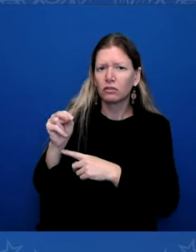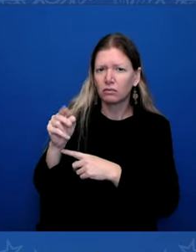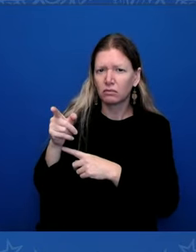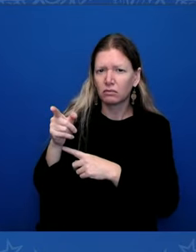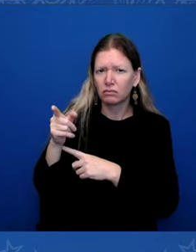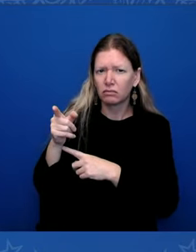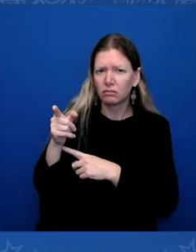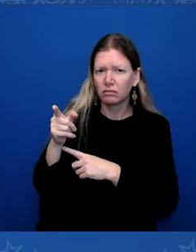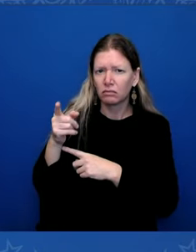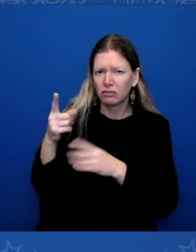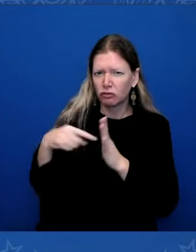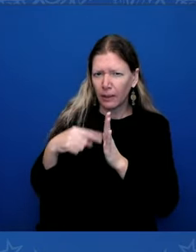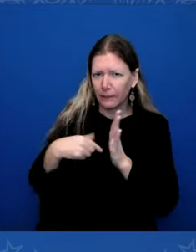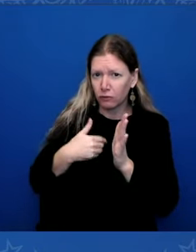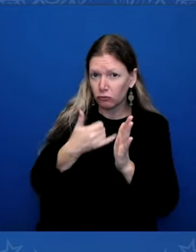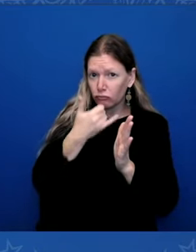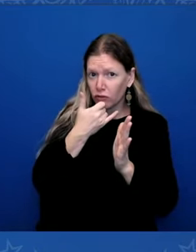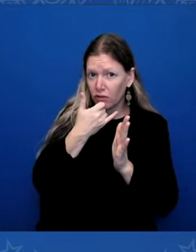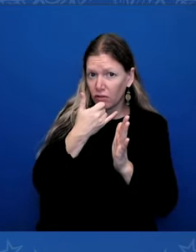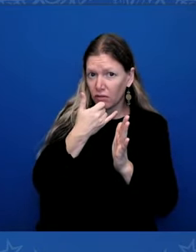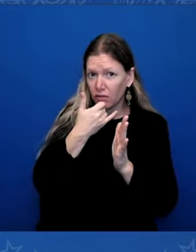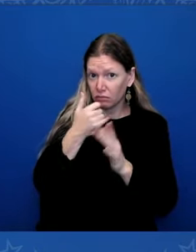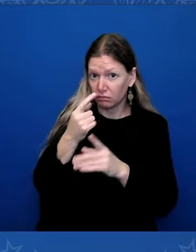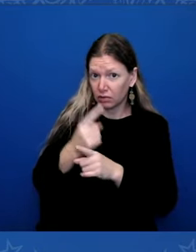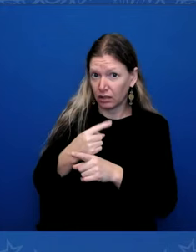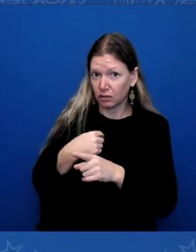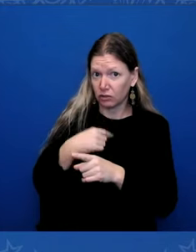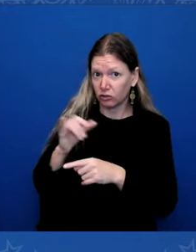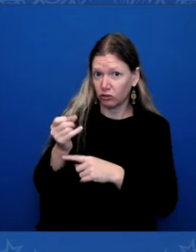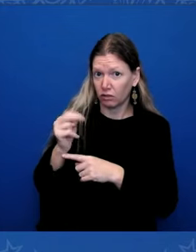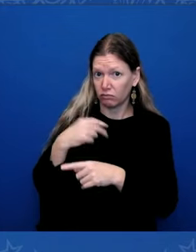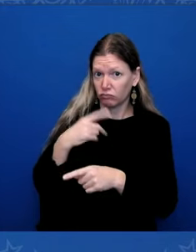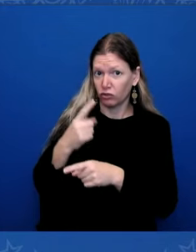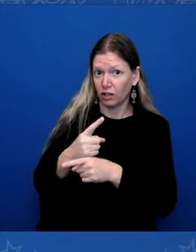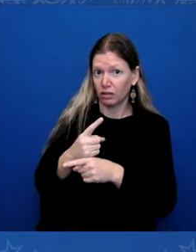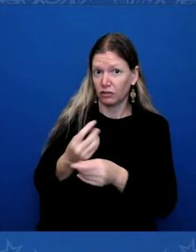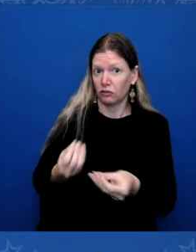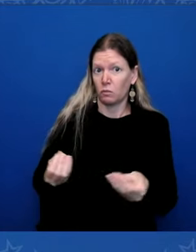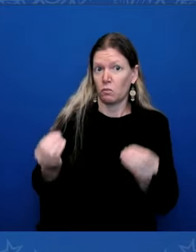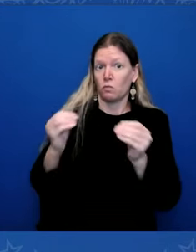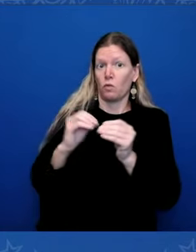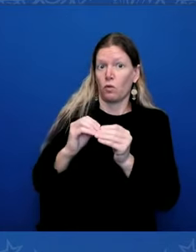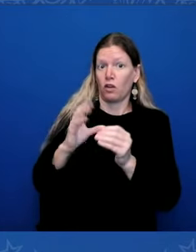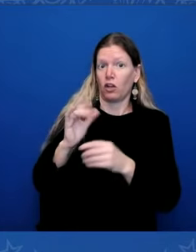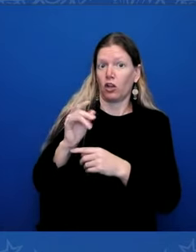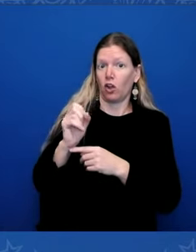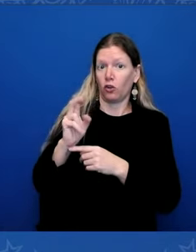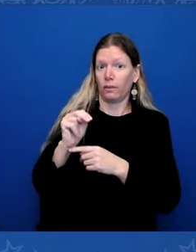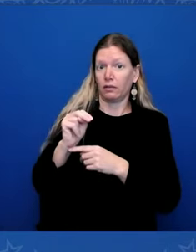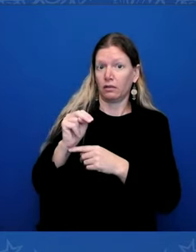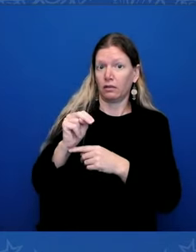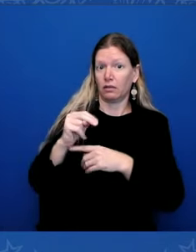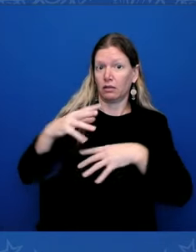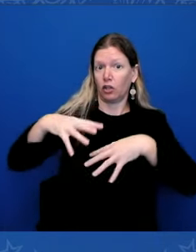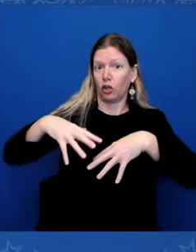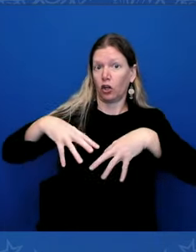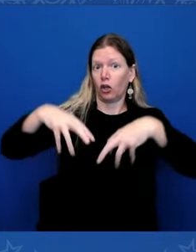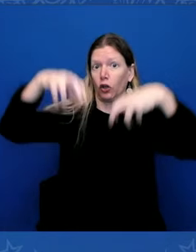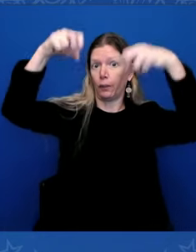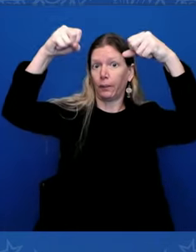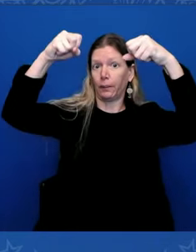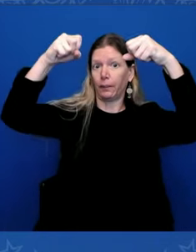right. And that is that there's more carbon absorbed from the air into the Amazon region,